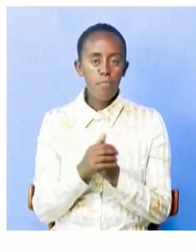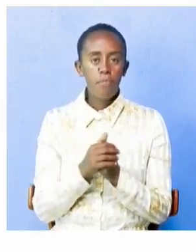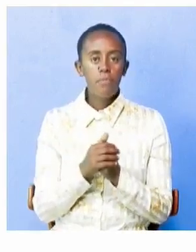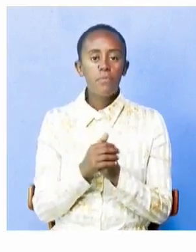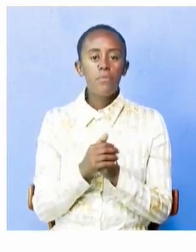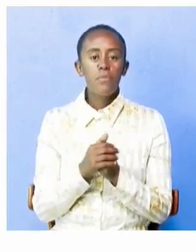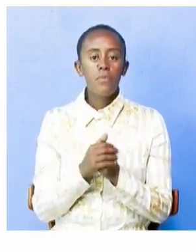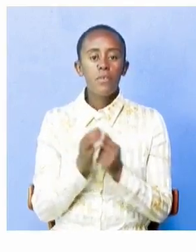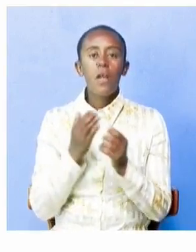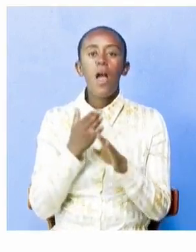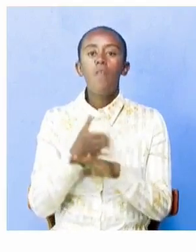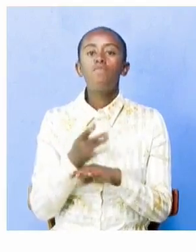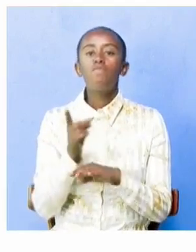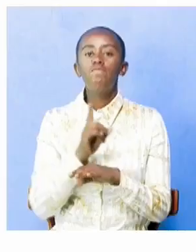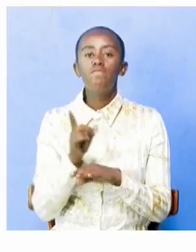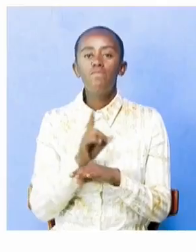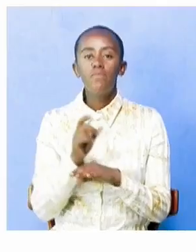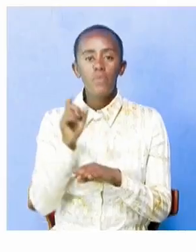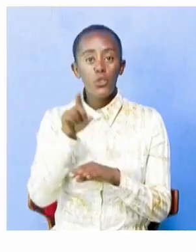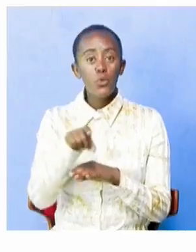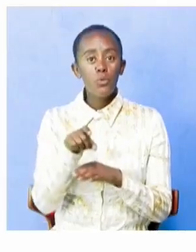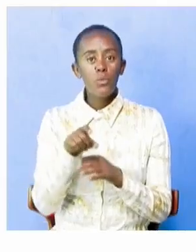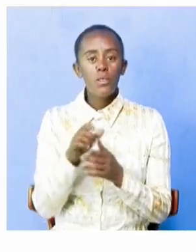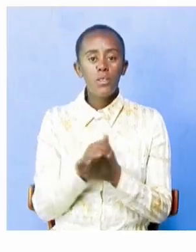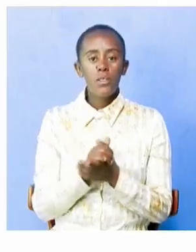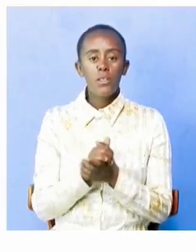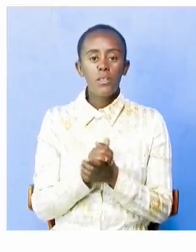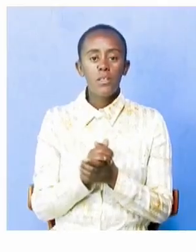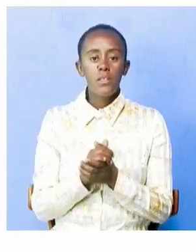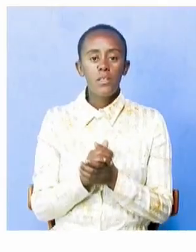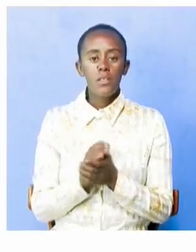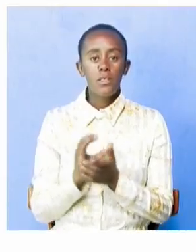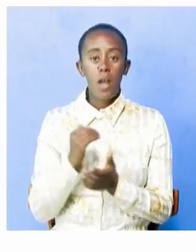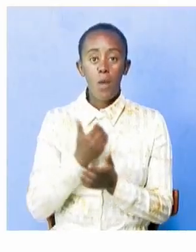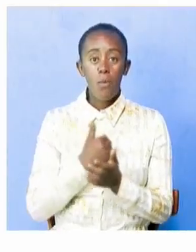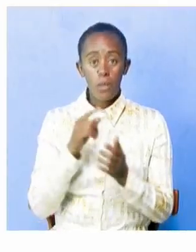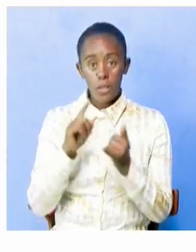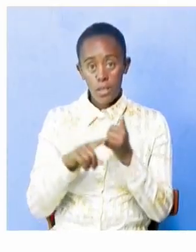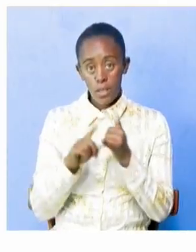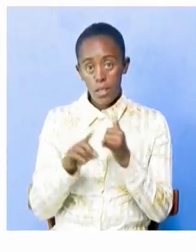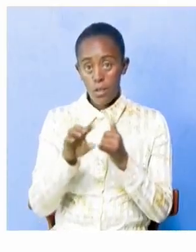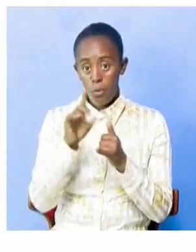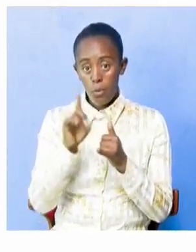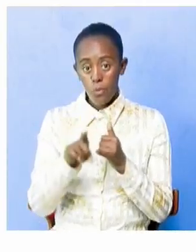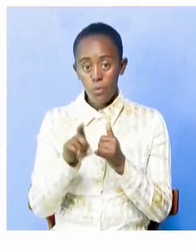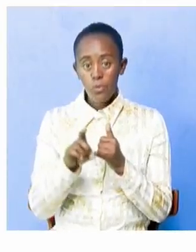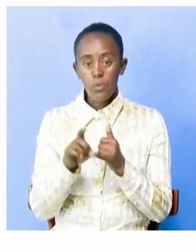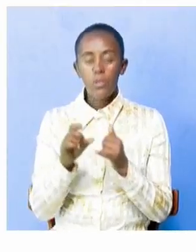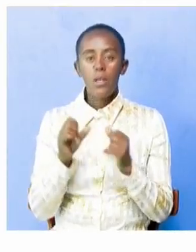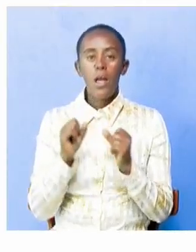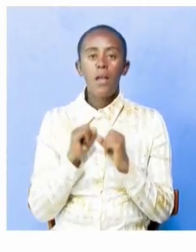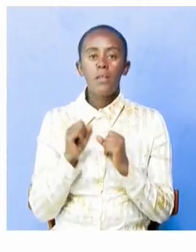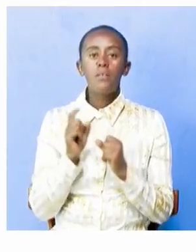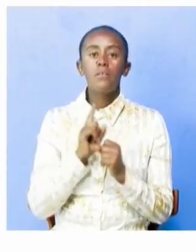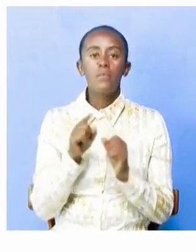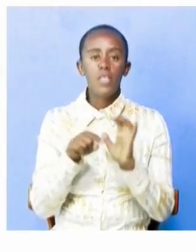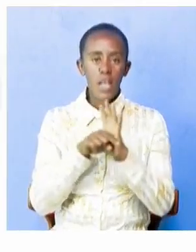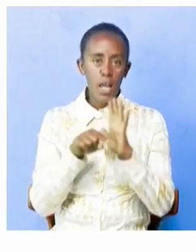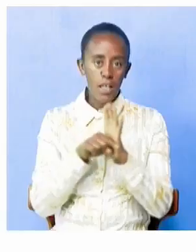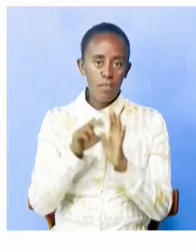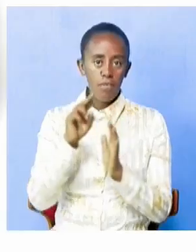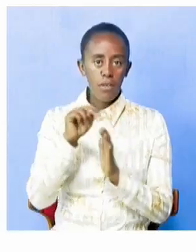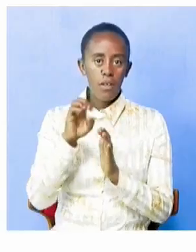what comes after it should be what? Our tag question. Our tag question has to be negative.